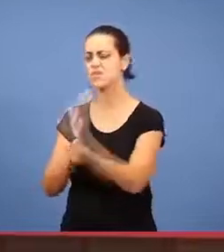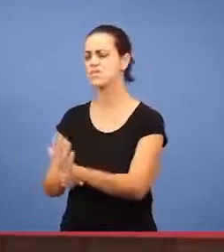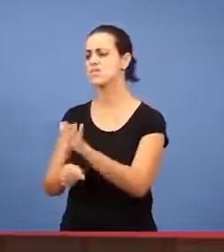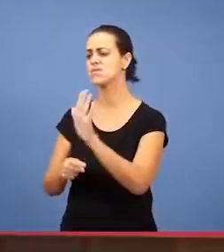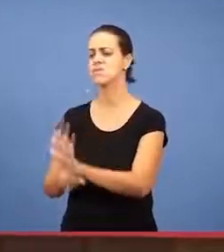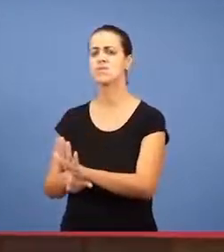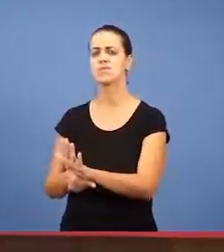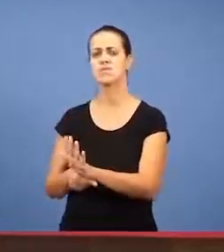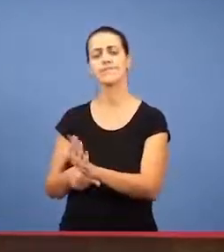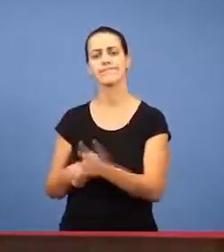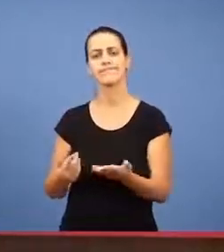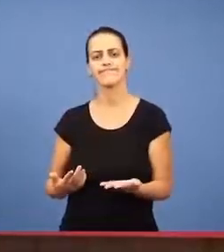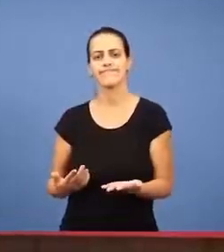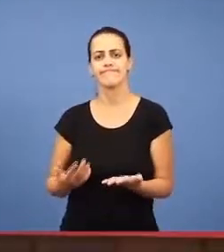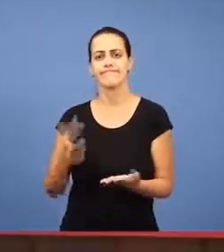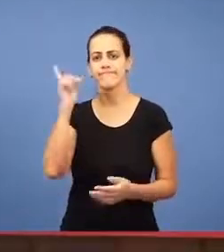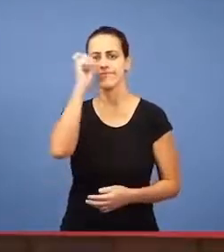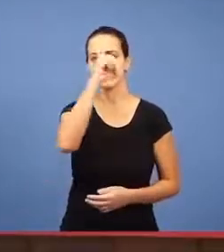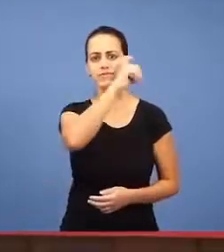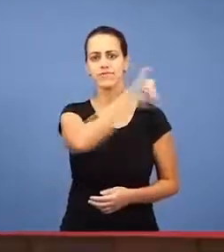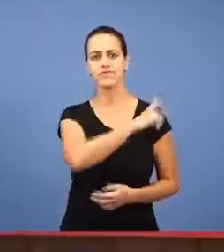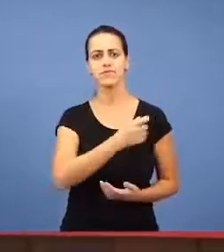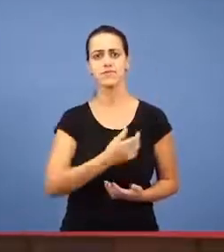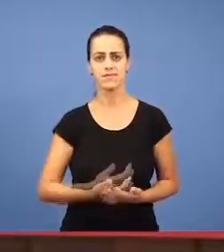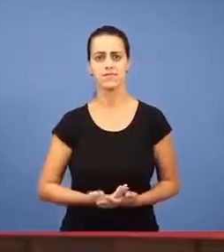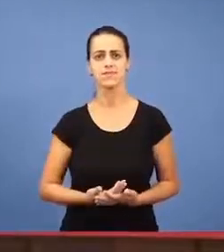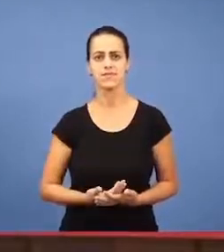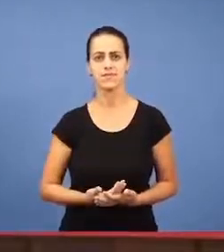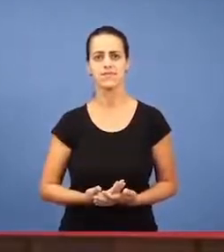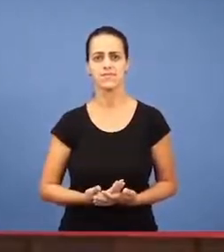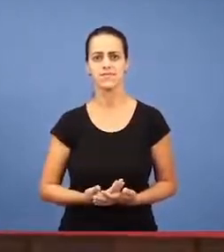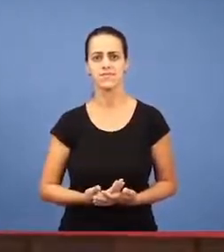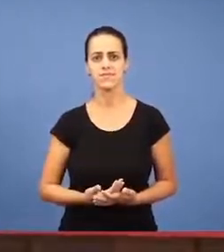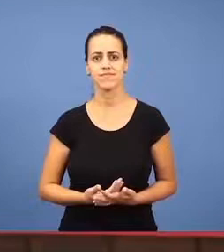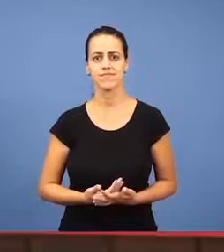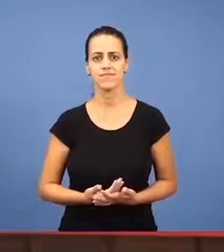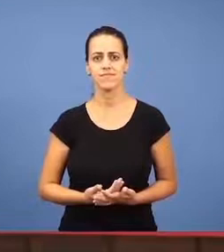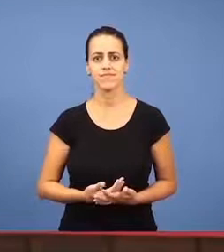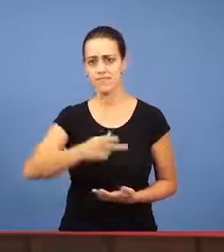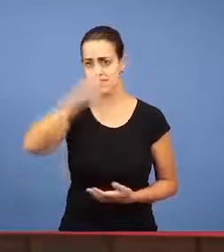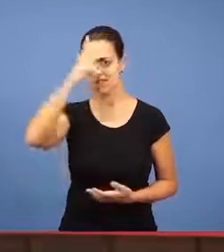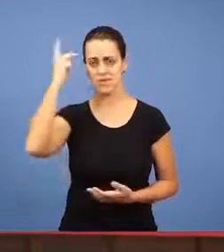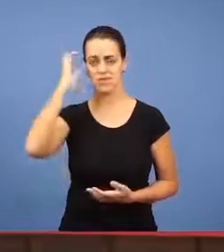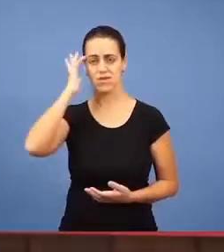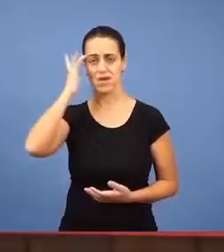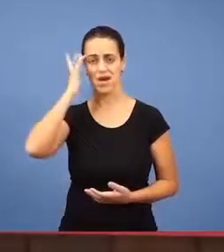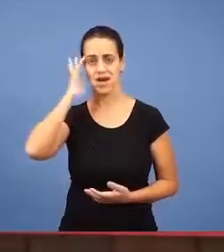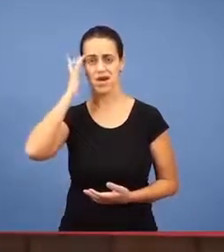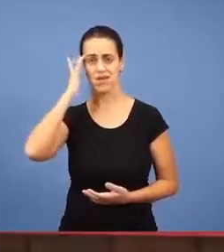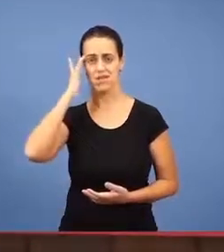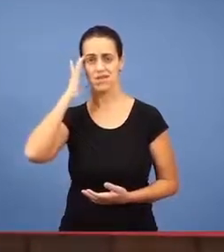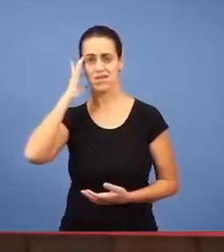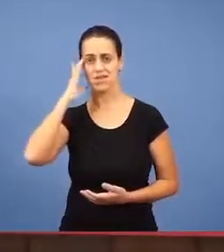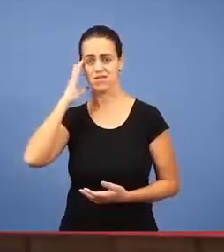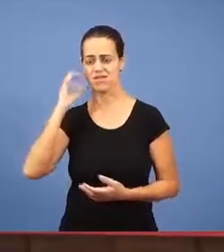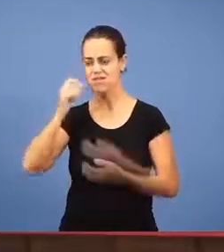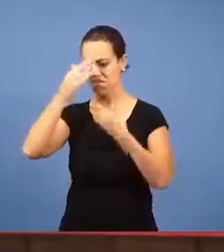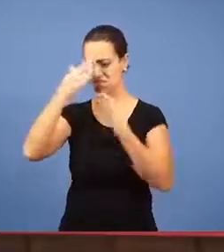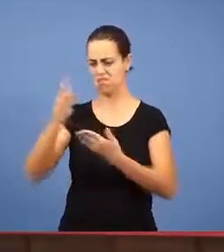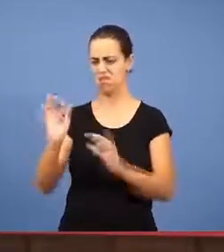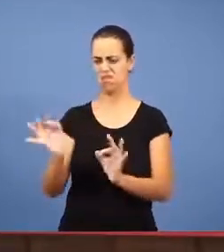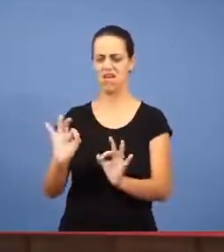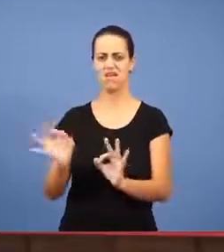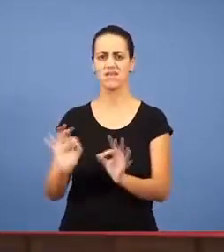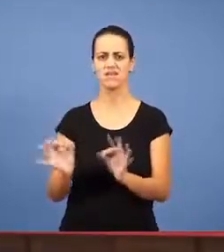If you do a favor once, they think that you are responsible. You have the obligation to do all the other favors to